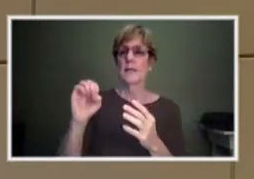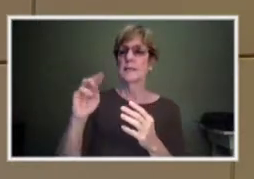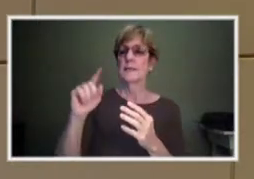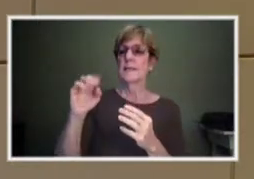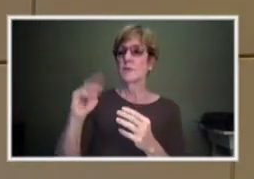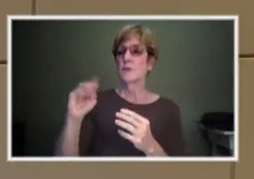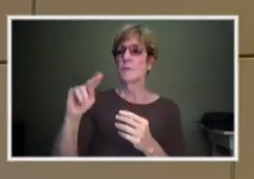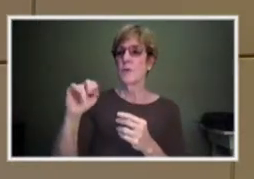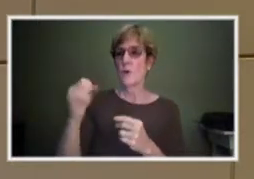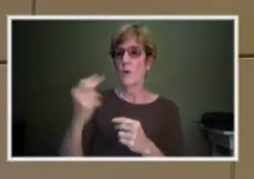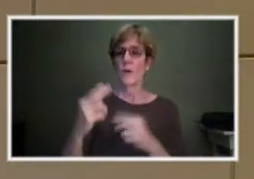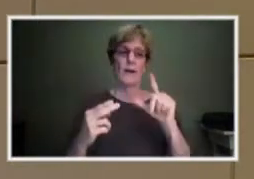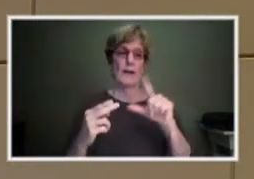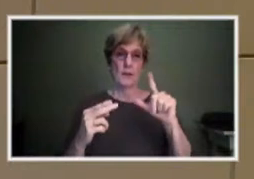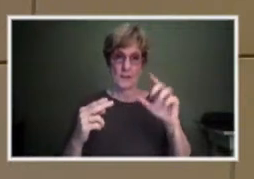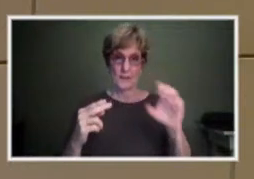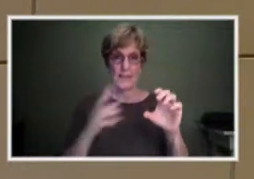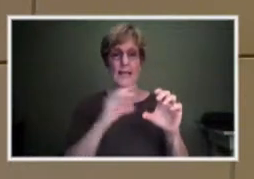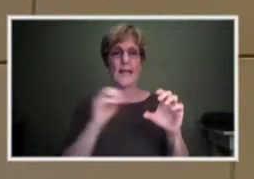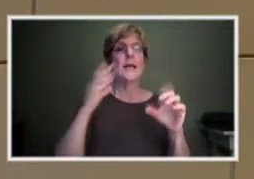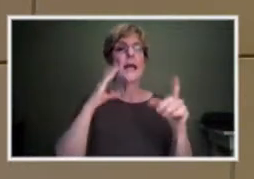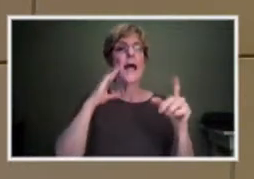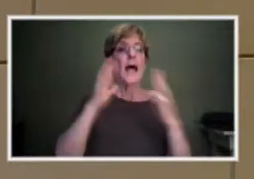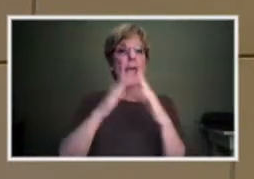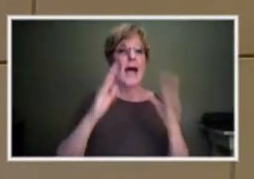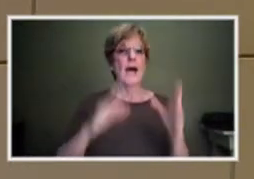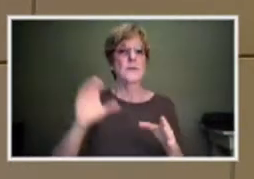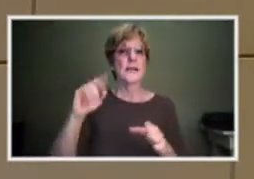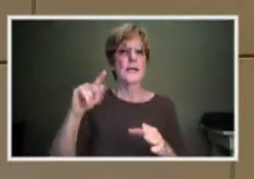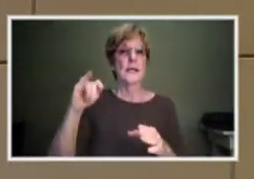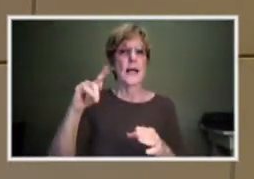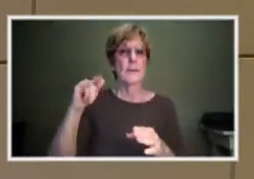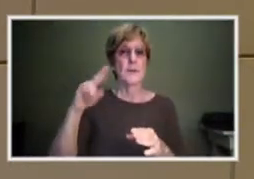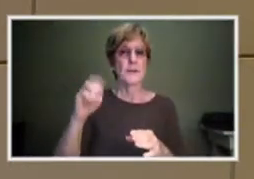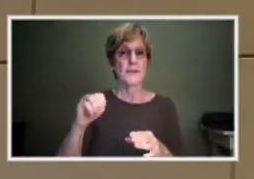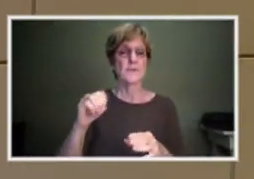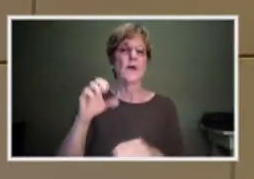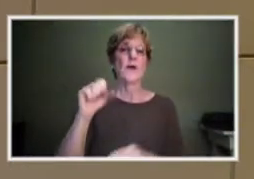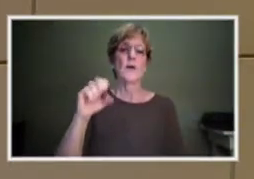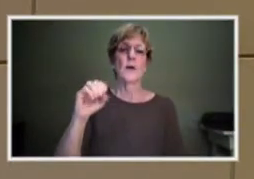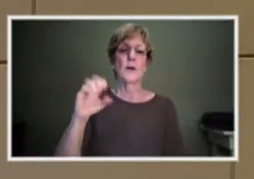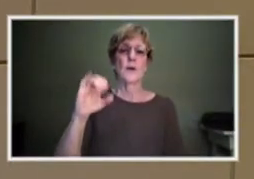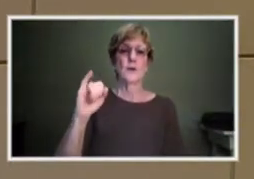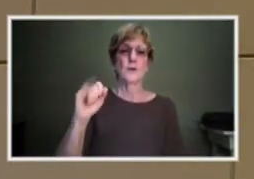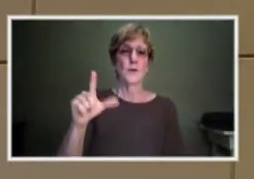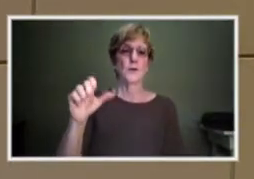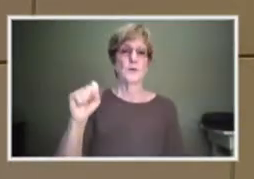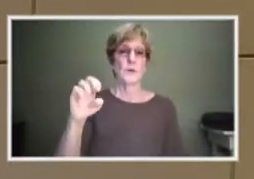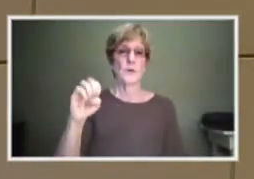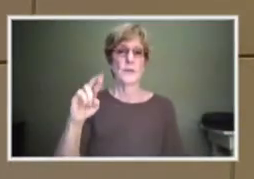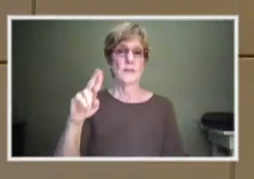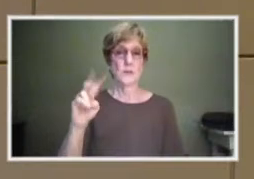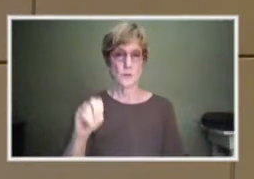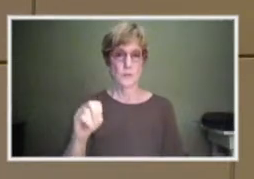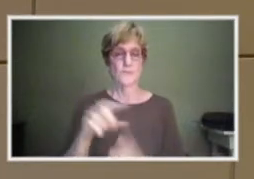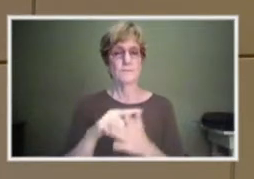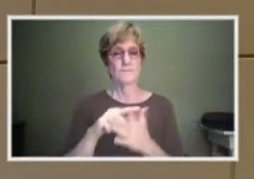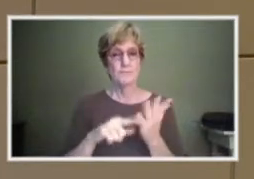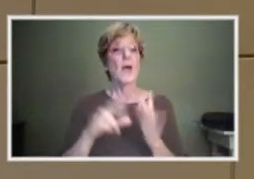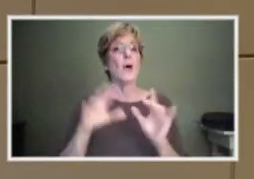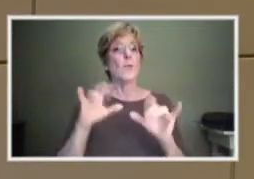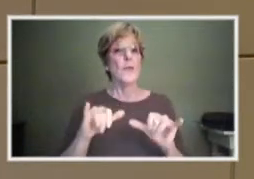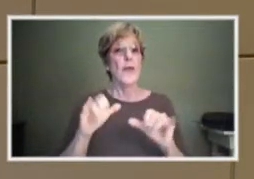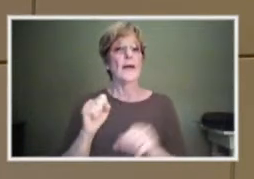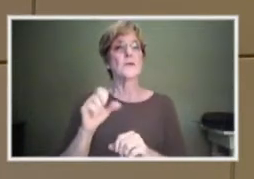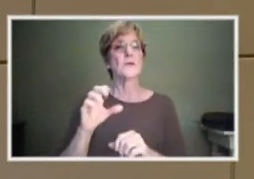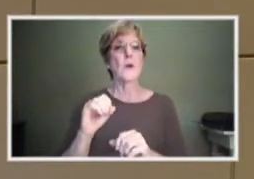and the Housing Collaborative, formerly known as Social CERT. All right, with that, why don't we go ahead